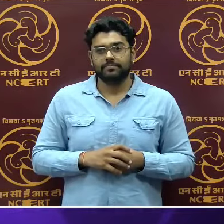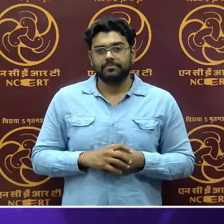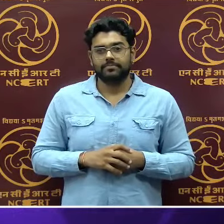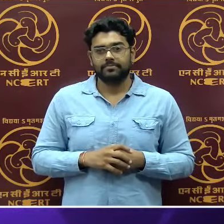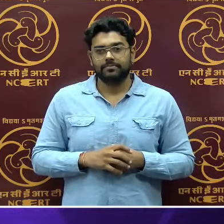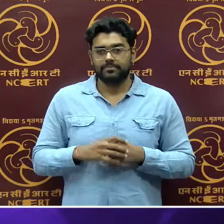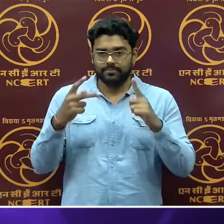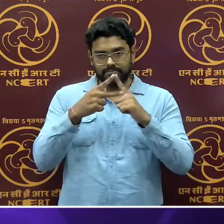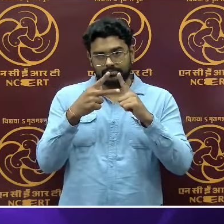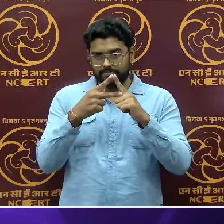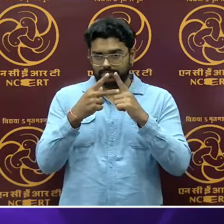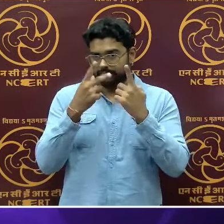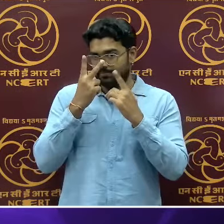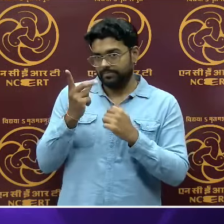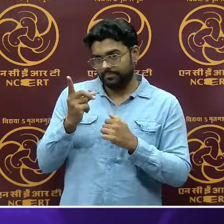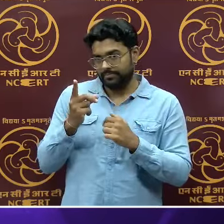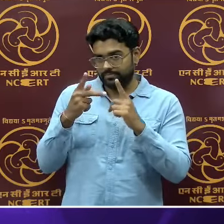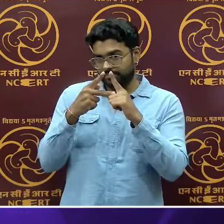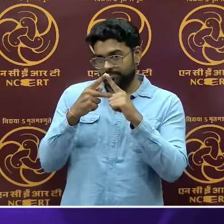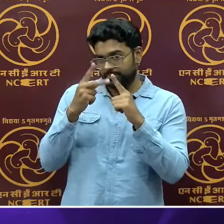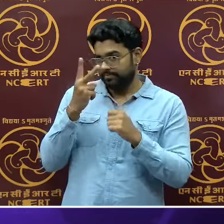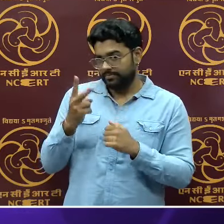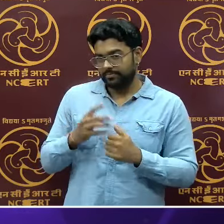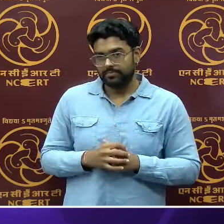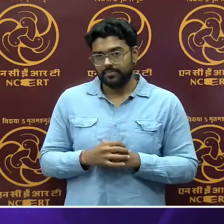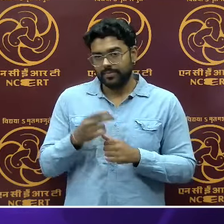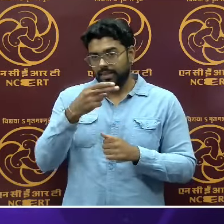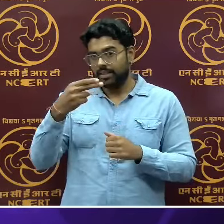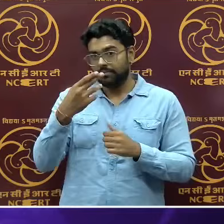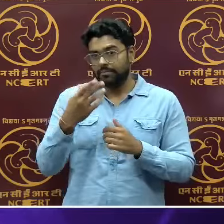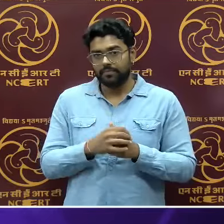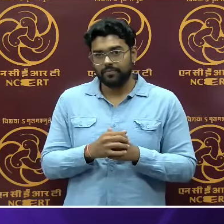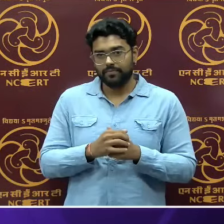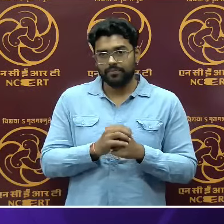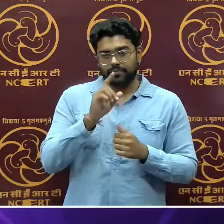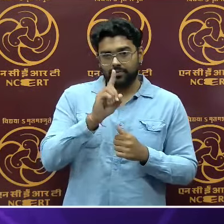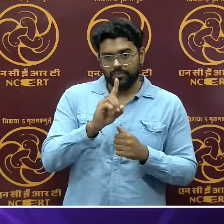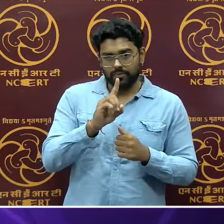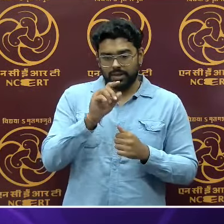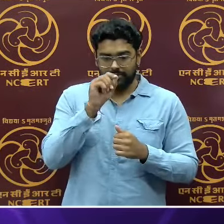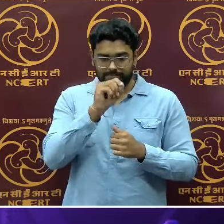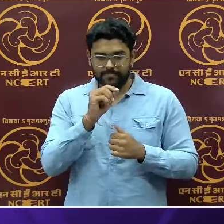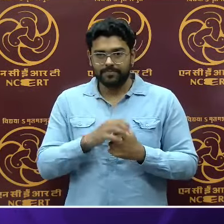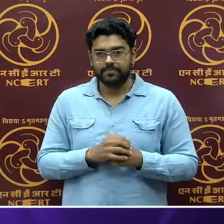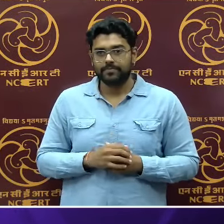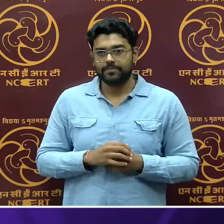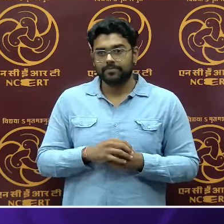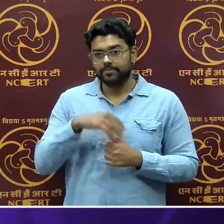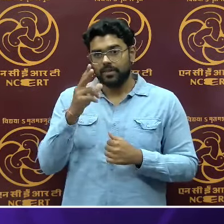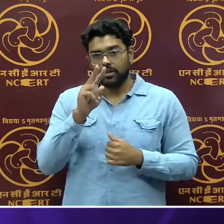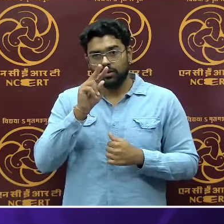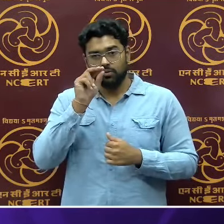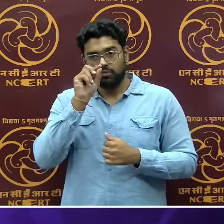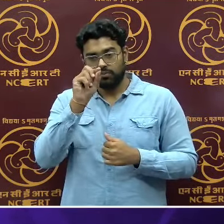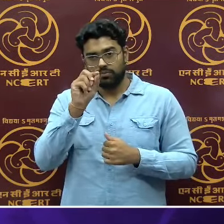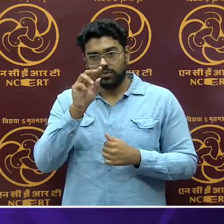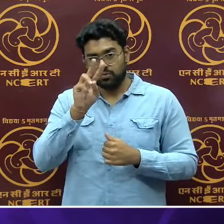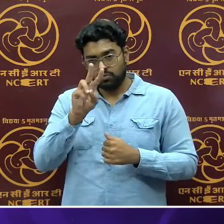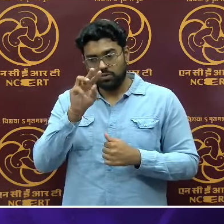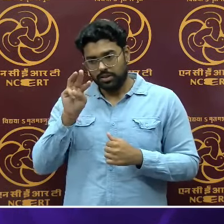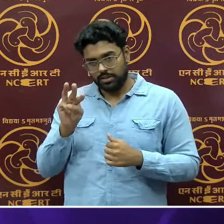It is a triangle, right? See, I have named this angle as 1 with 1 dot, angle 2 and angle 3.